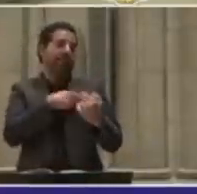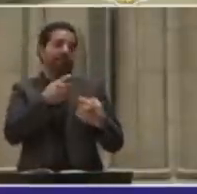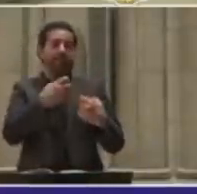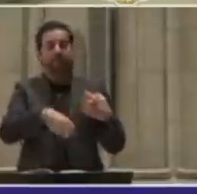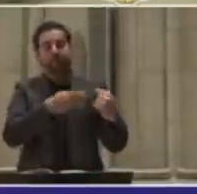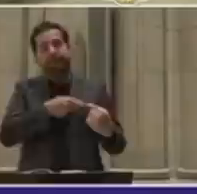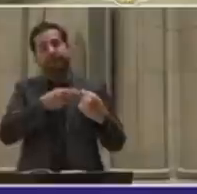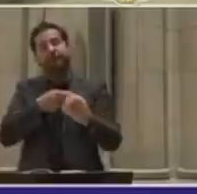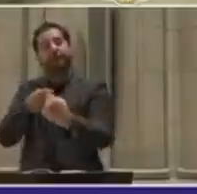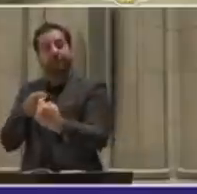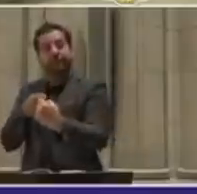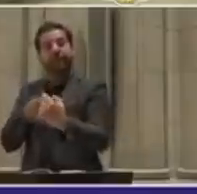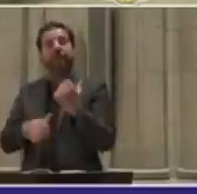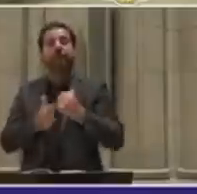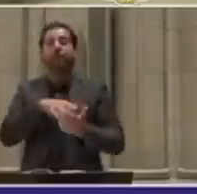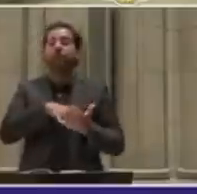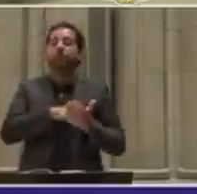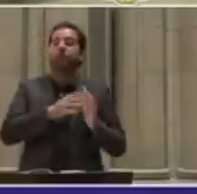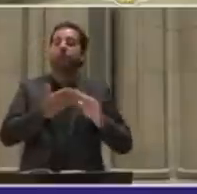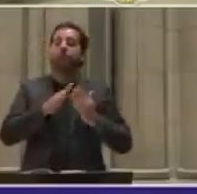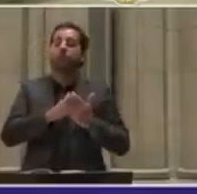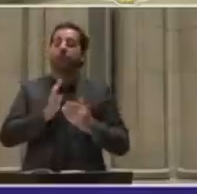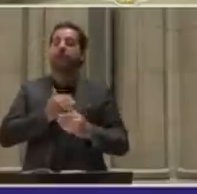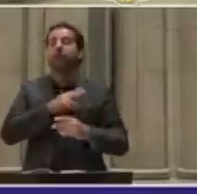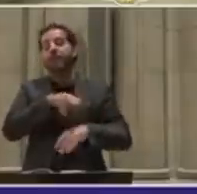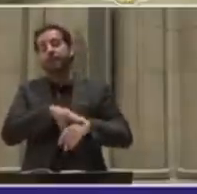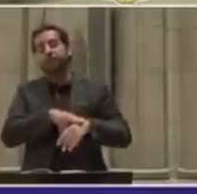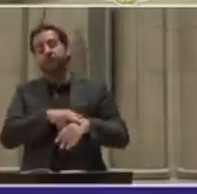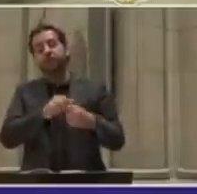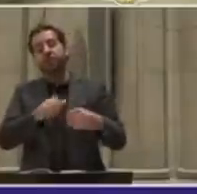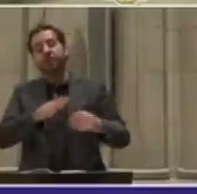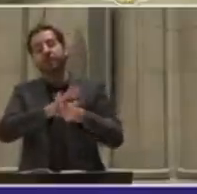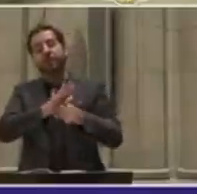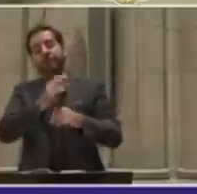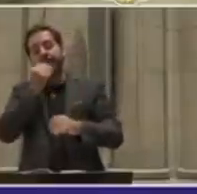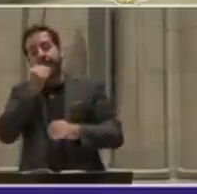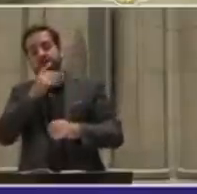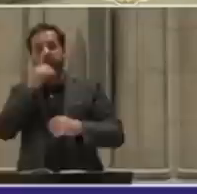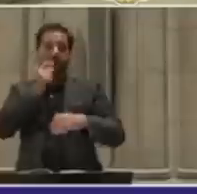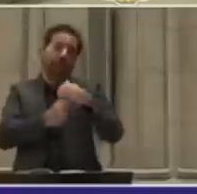hardship and the most vulnerable communities in our nation without adequate food